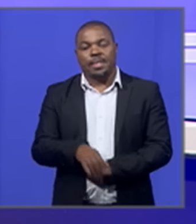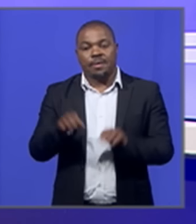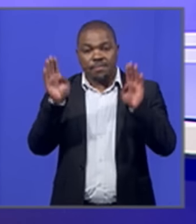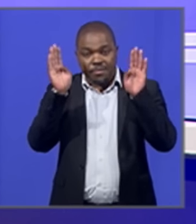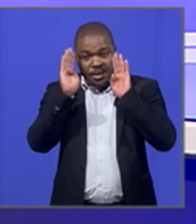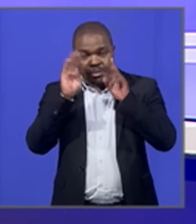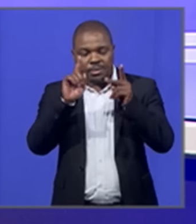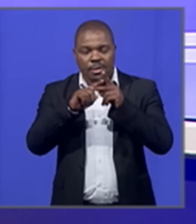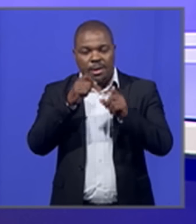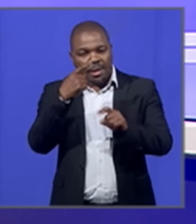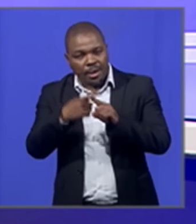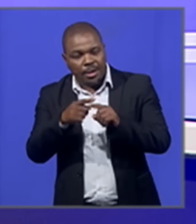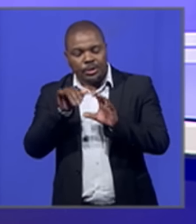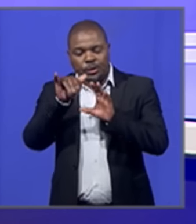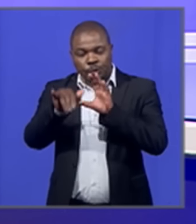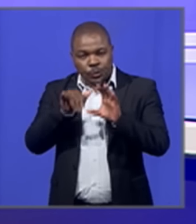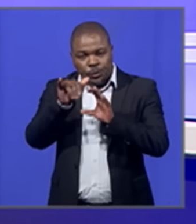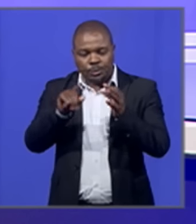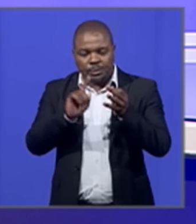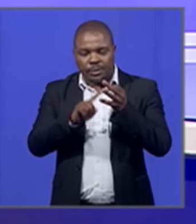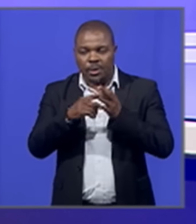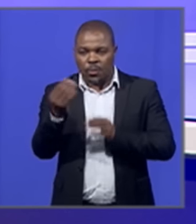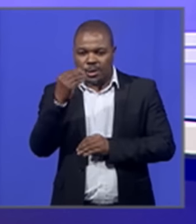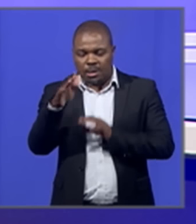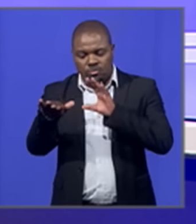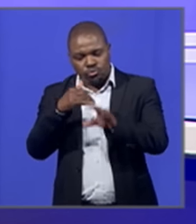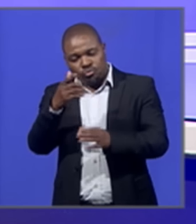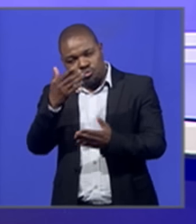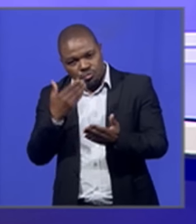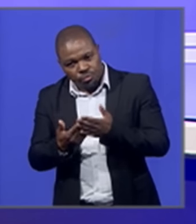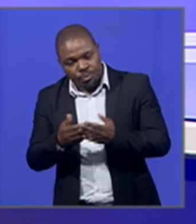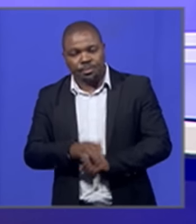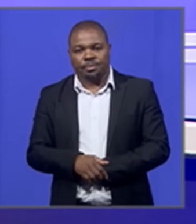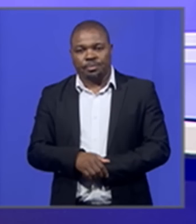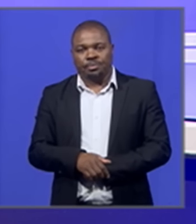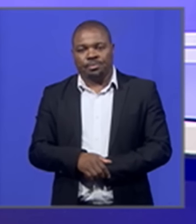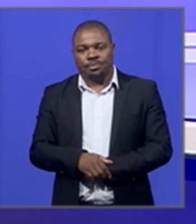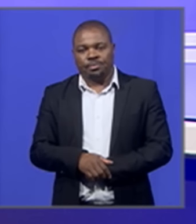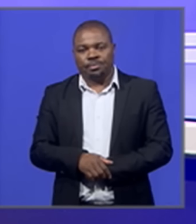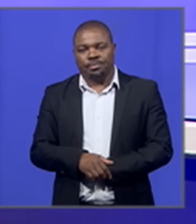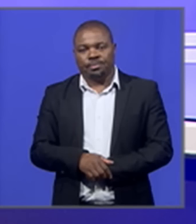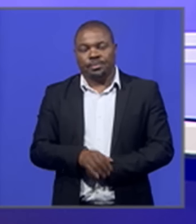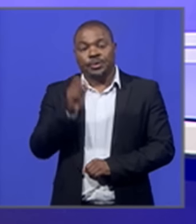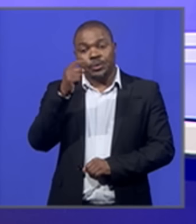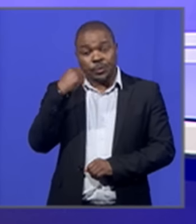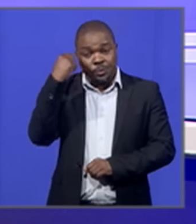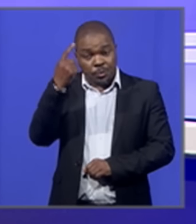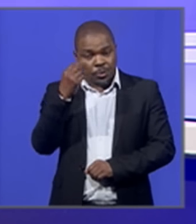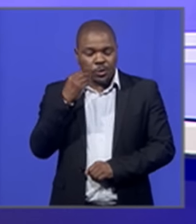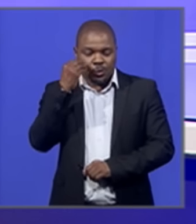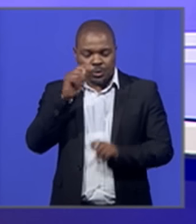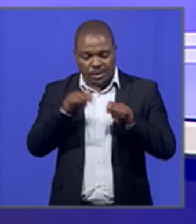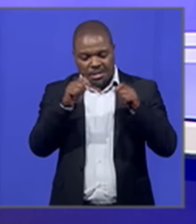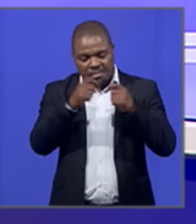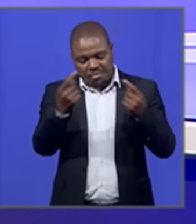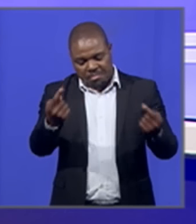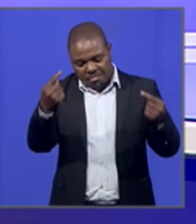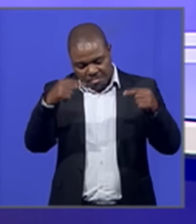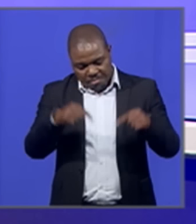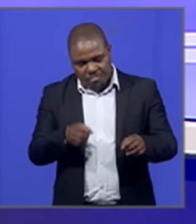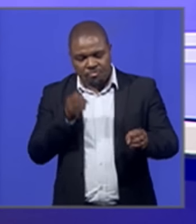Facebook, X, YouTube e šita le nomorong ya rena ya WhatsApp fa o leka go kgatha go tema. Ba sehlopha sa ditaba